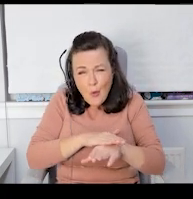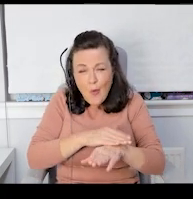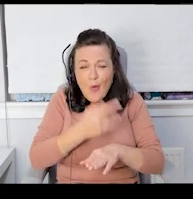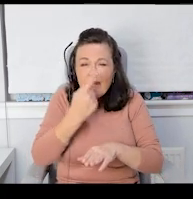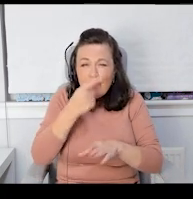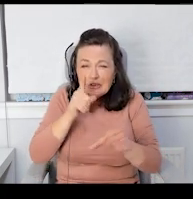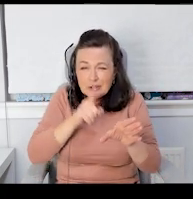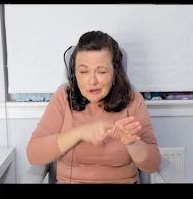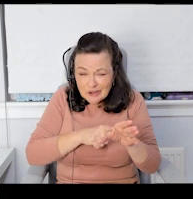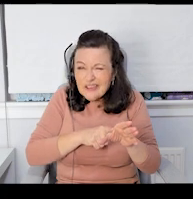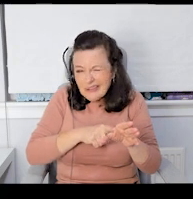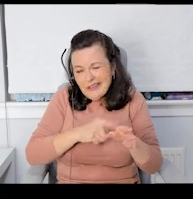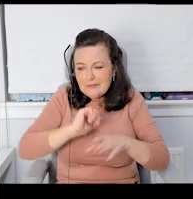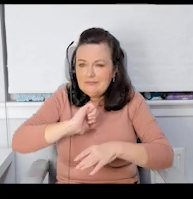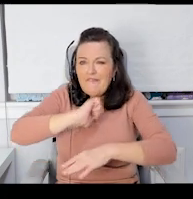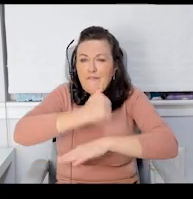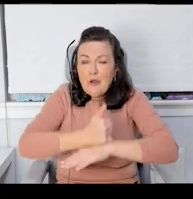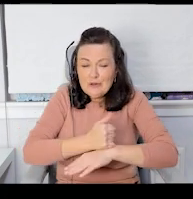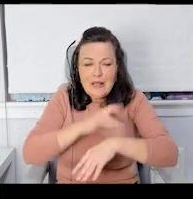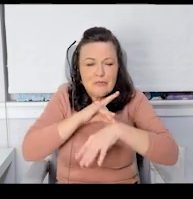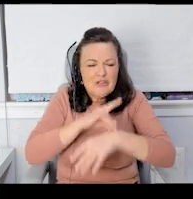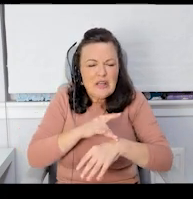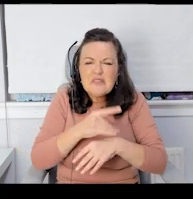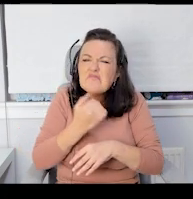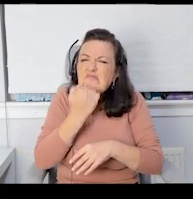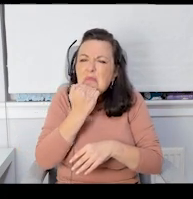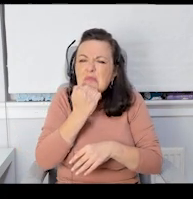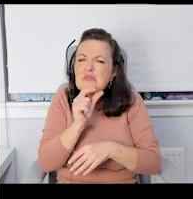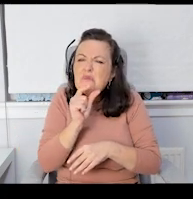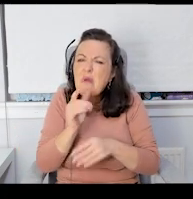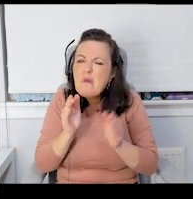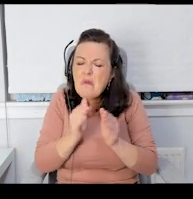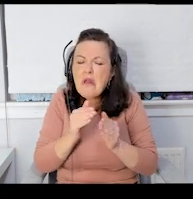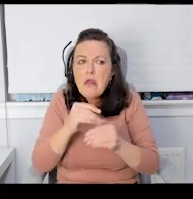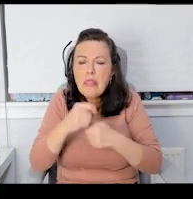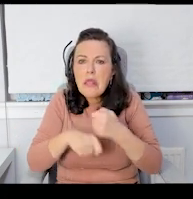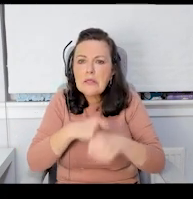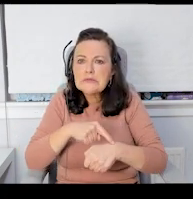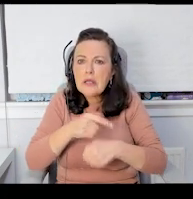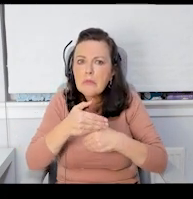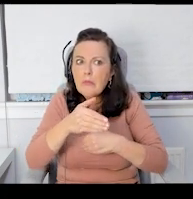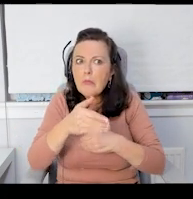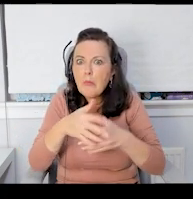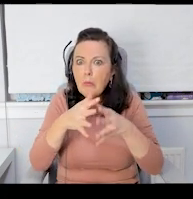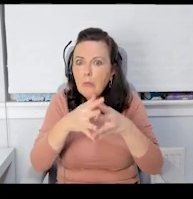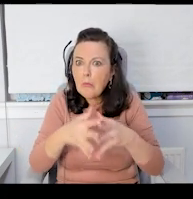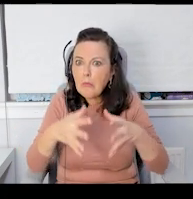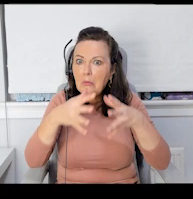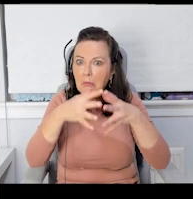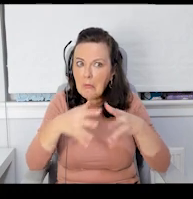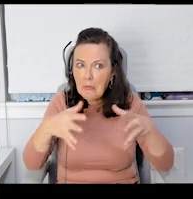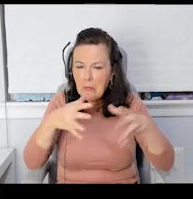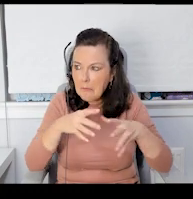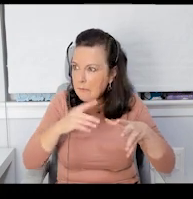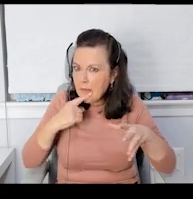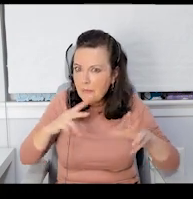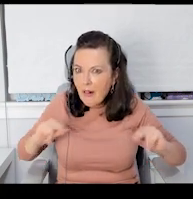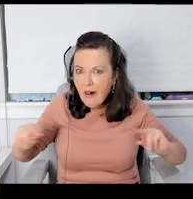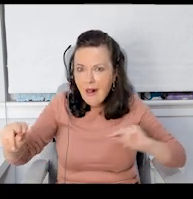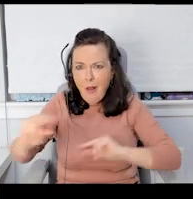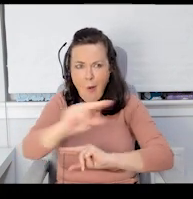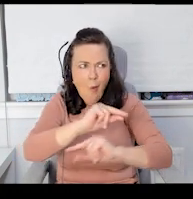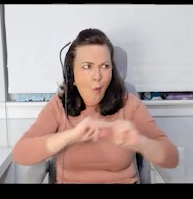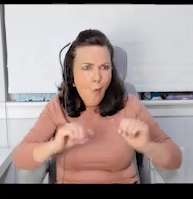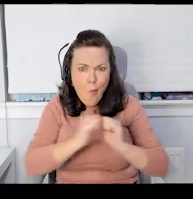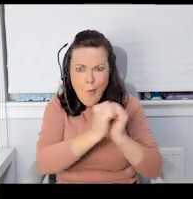systematically. At first year, the numbers were smaller, and over time, word of mouth has spread, and the popularity and the